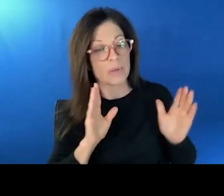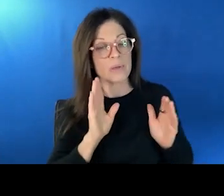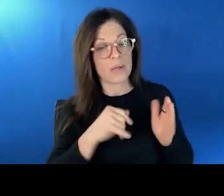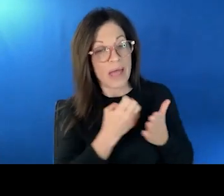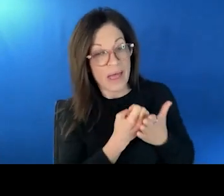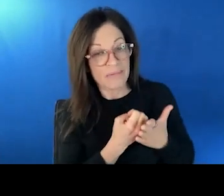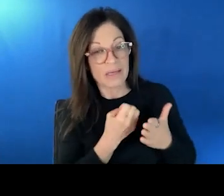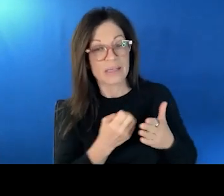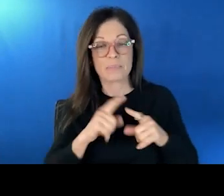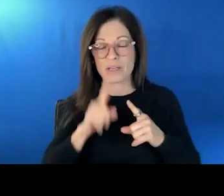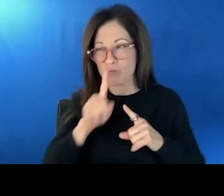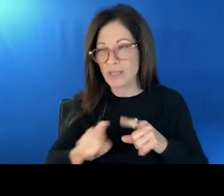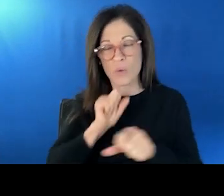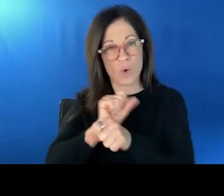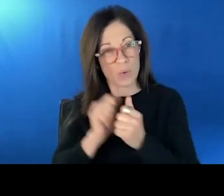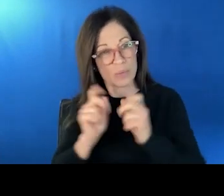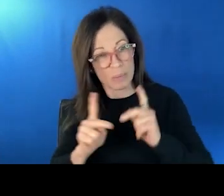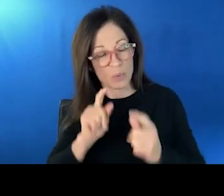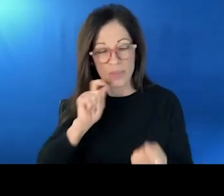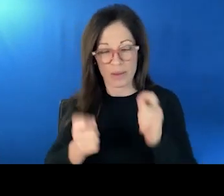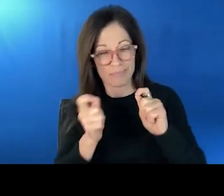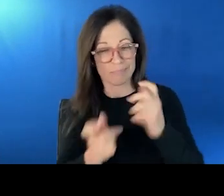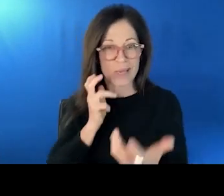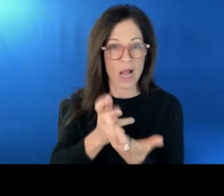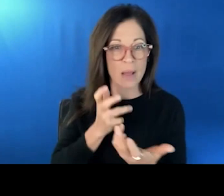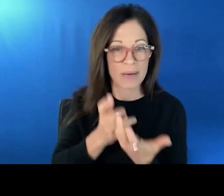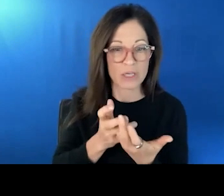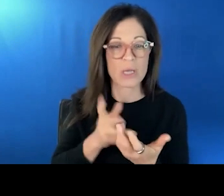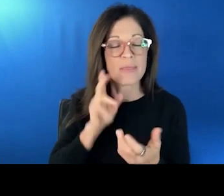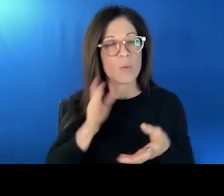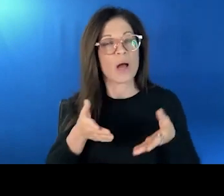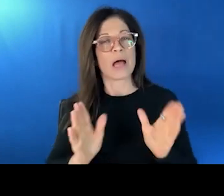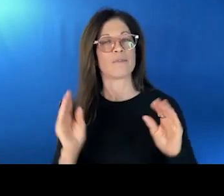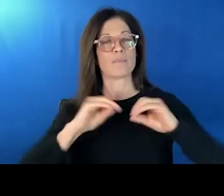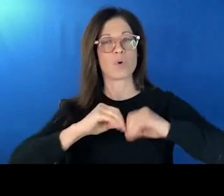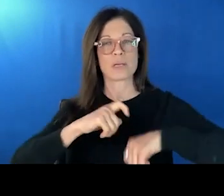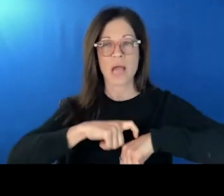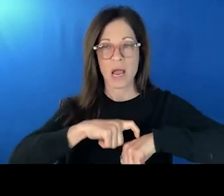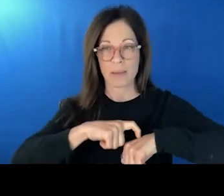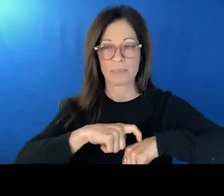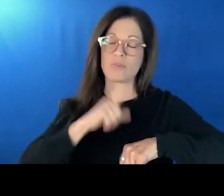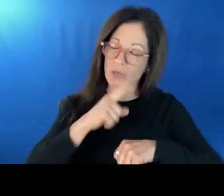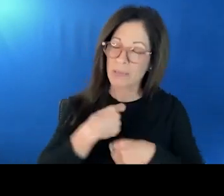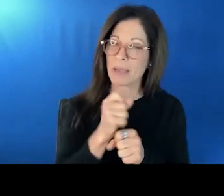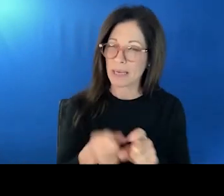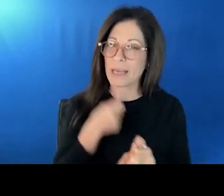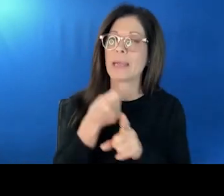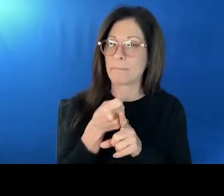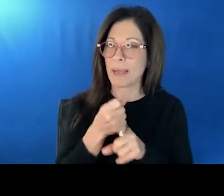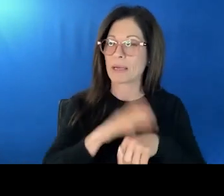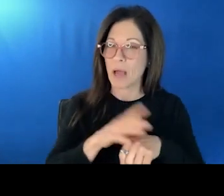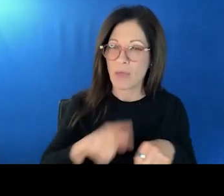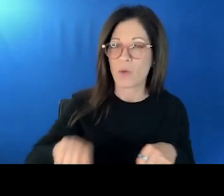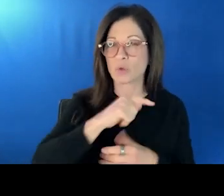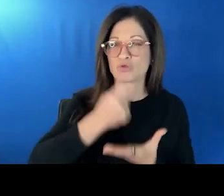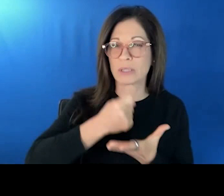work with individuals through adaptations and accommodations, allowing for additional time and really making an impact on those